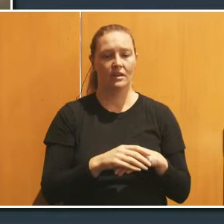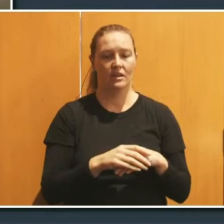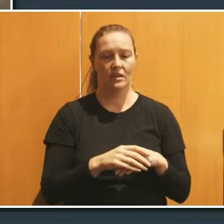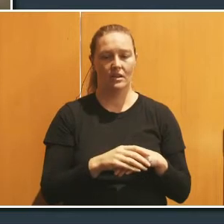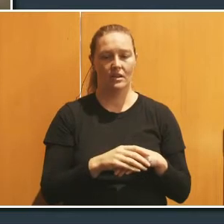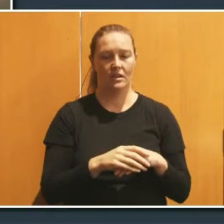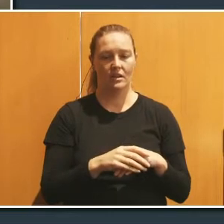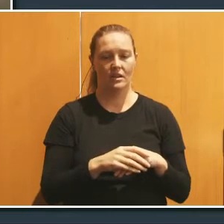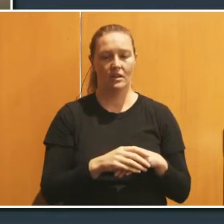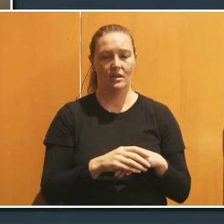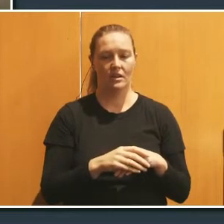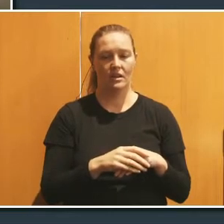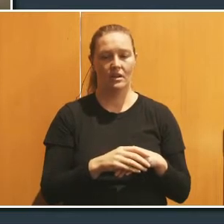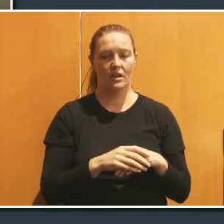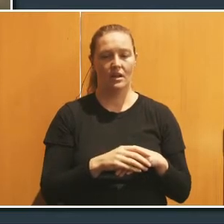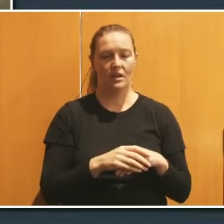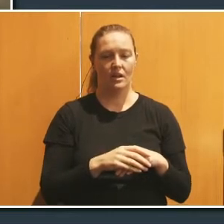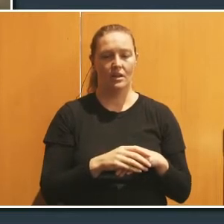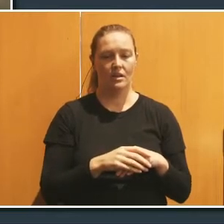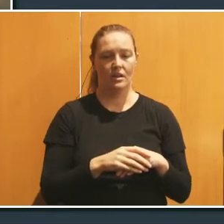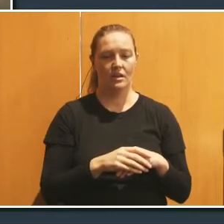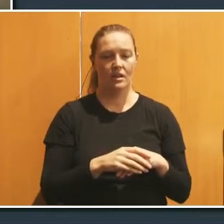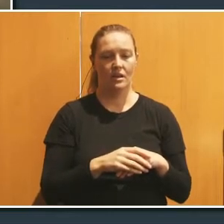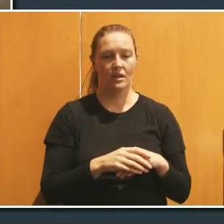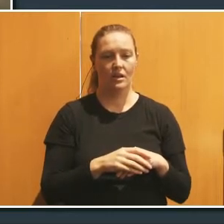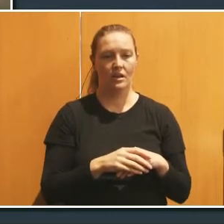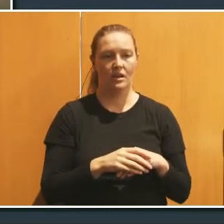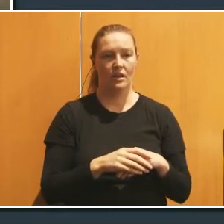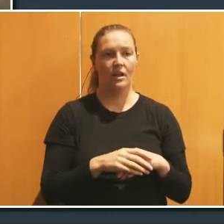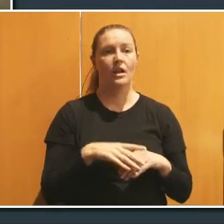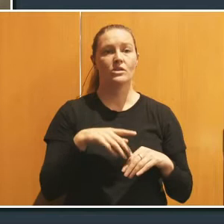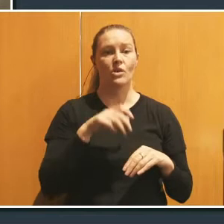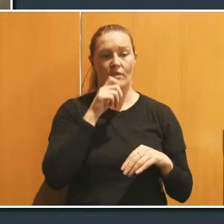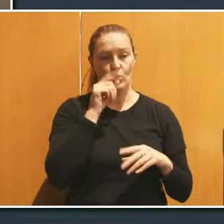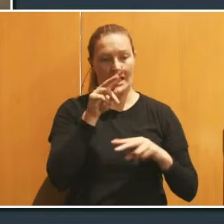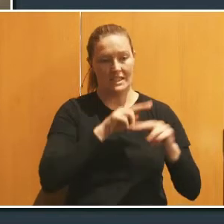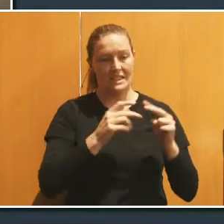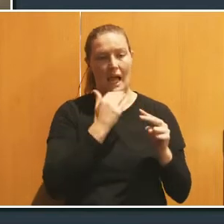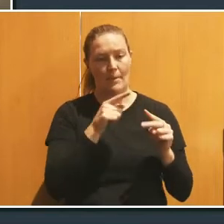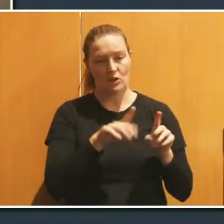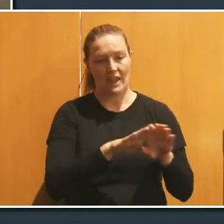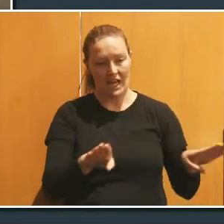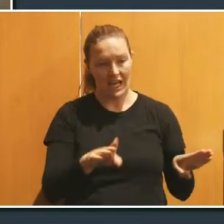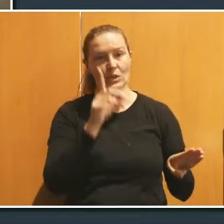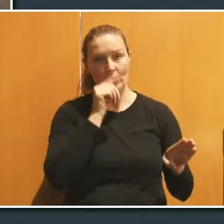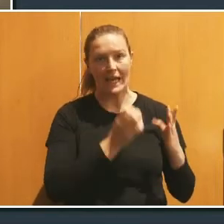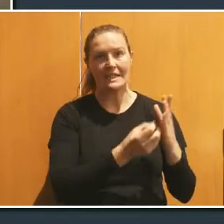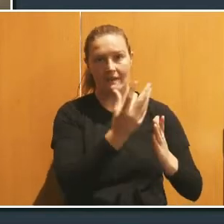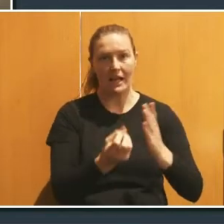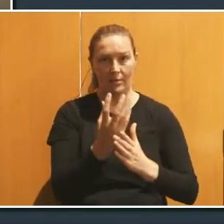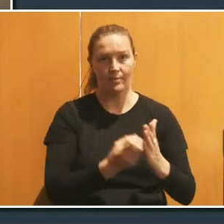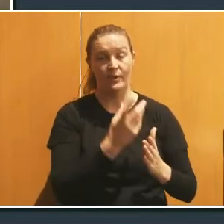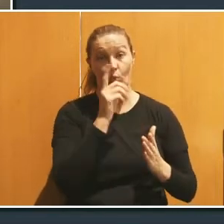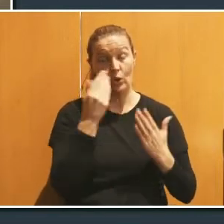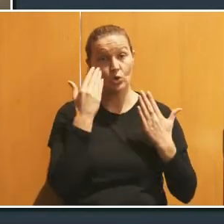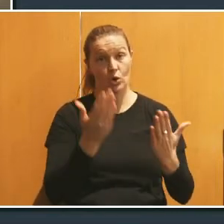an evaluation of how much of that land is actually developable, which may ultimately be reflected in our district